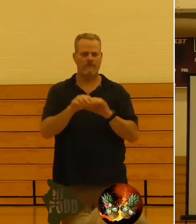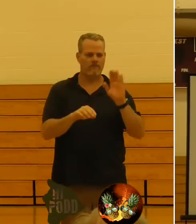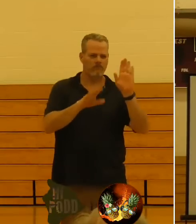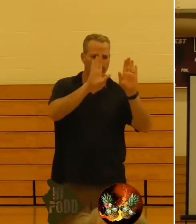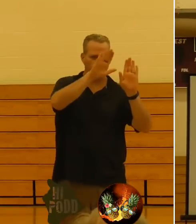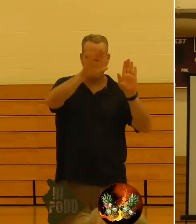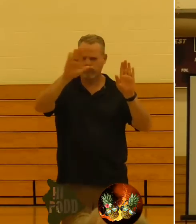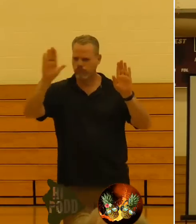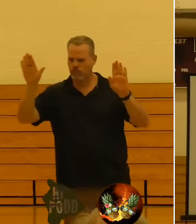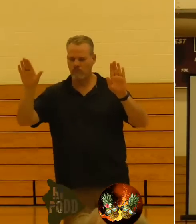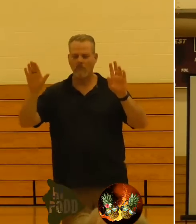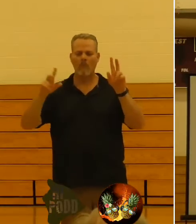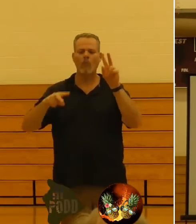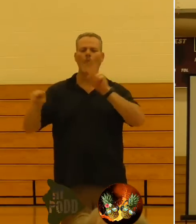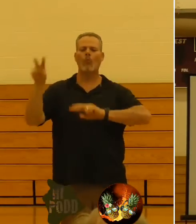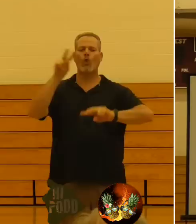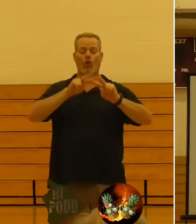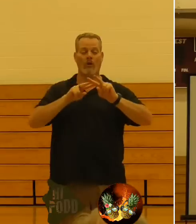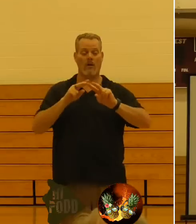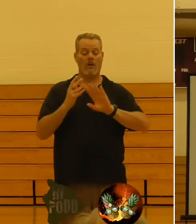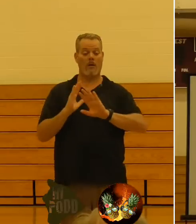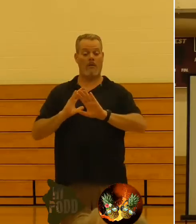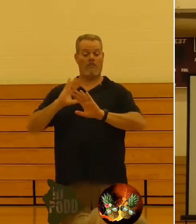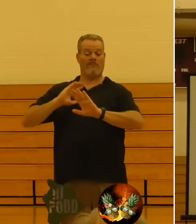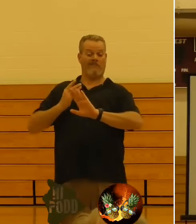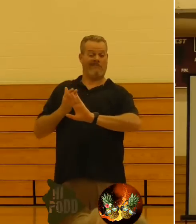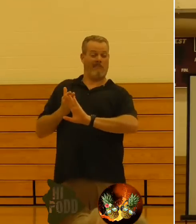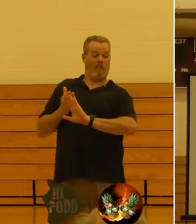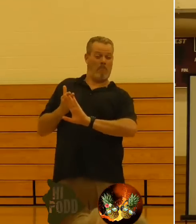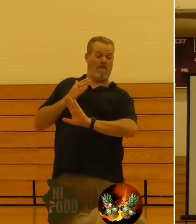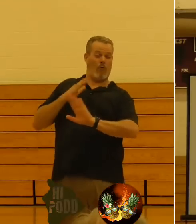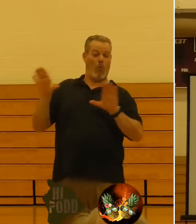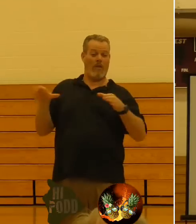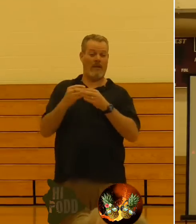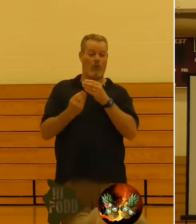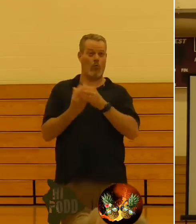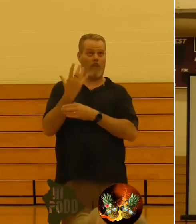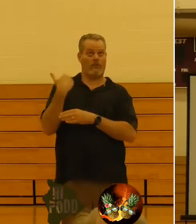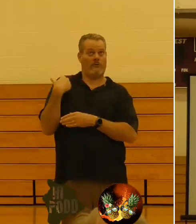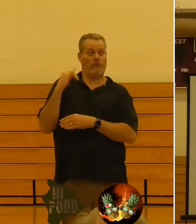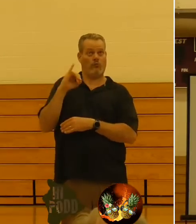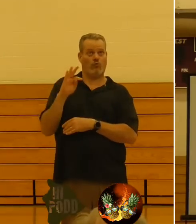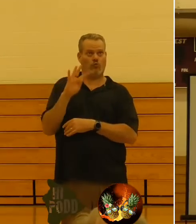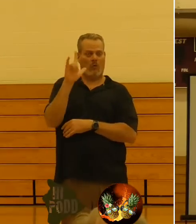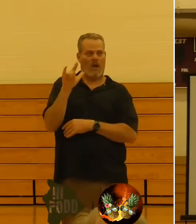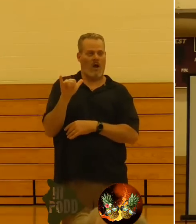at just prior to the eruption in July of